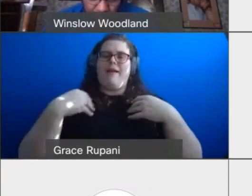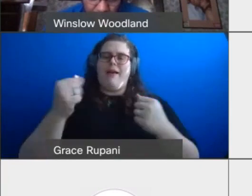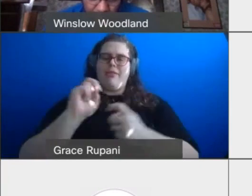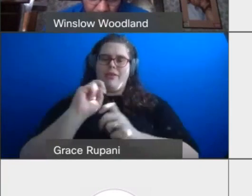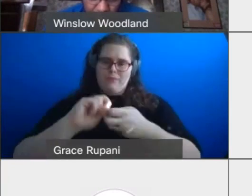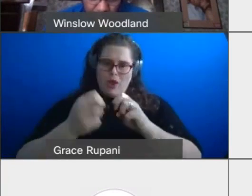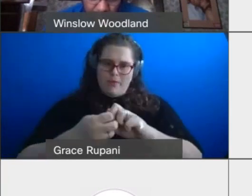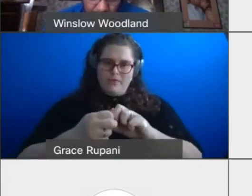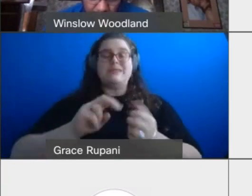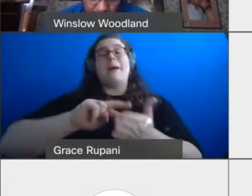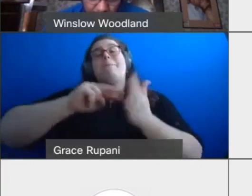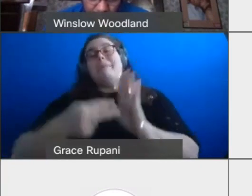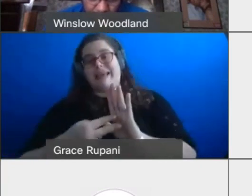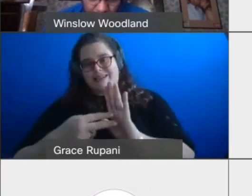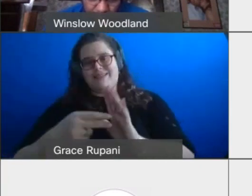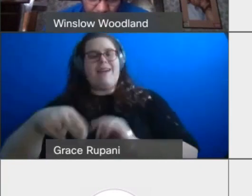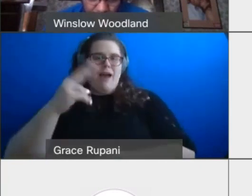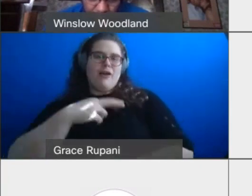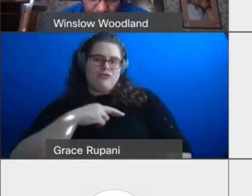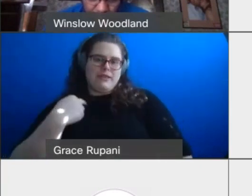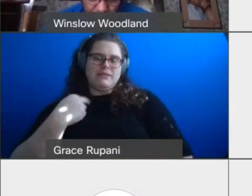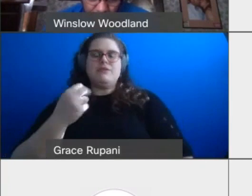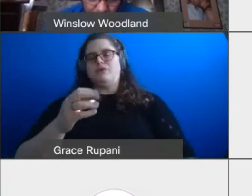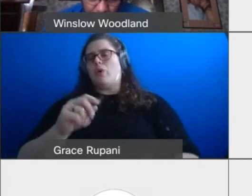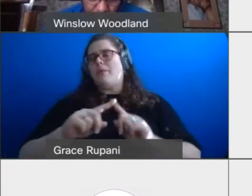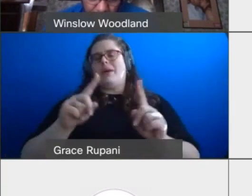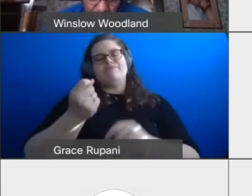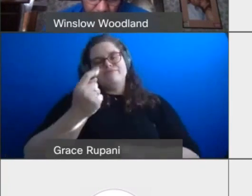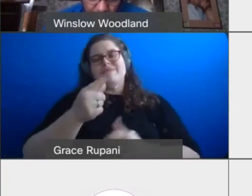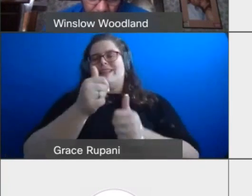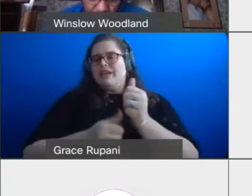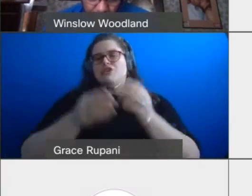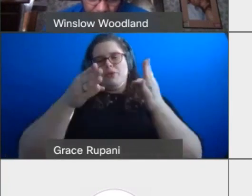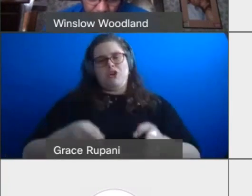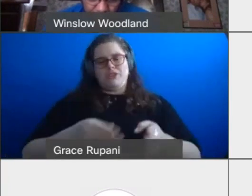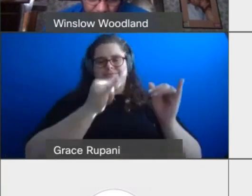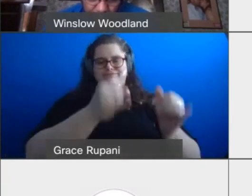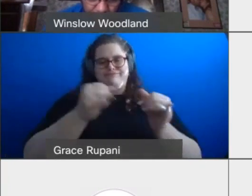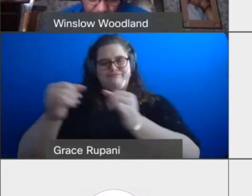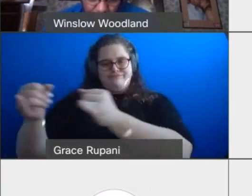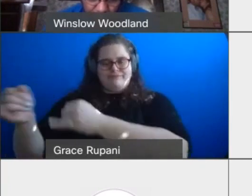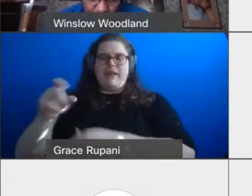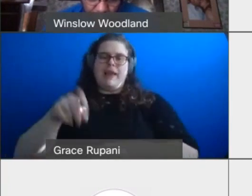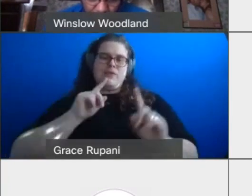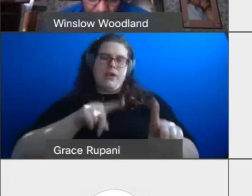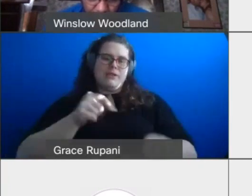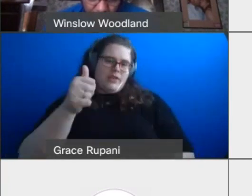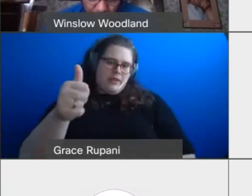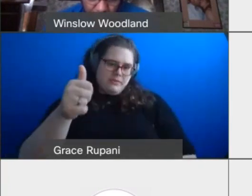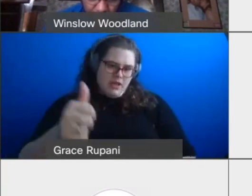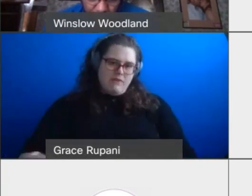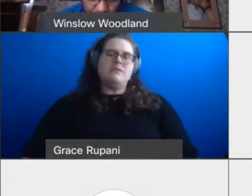each person will have to answer that question on their own. And we'll continue to follow up with DC